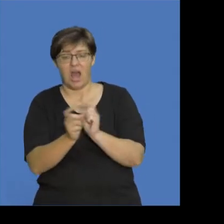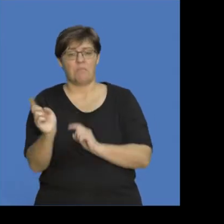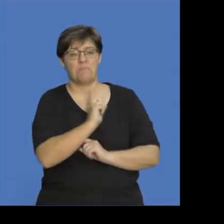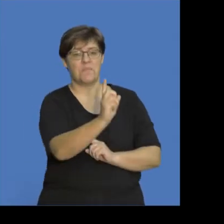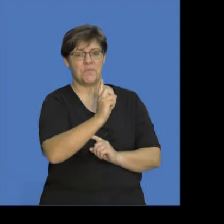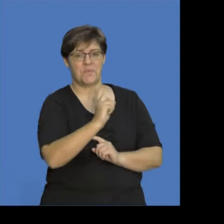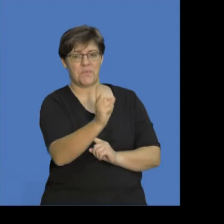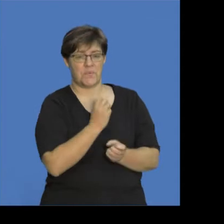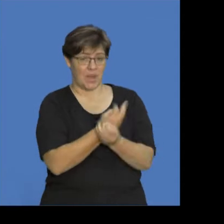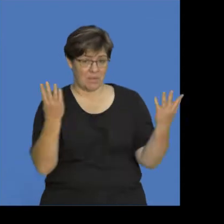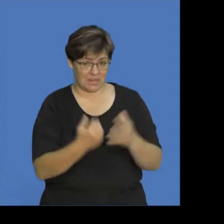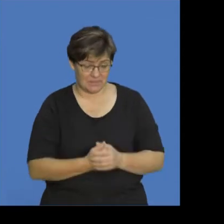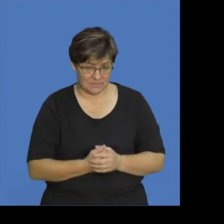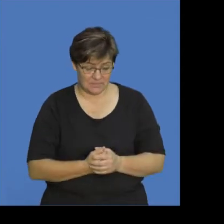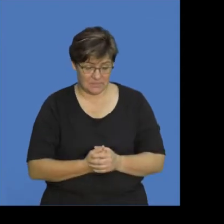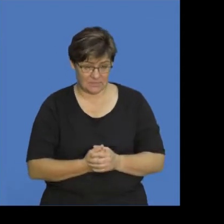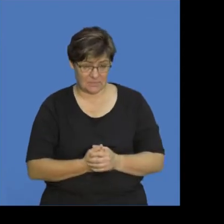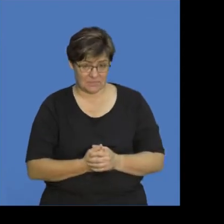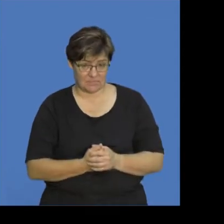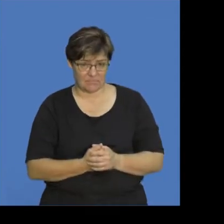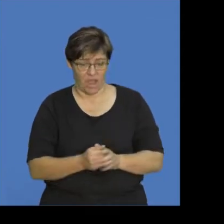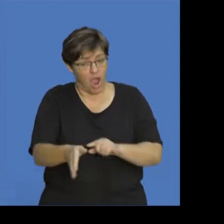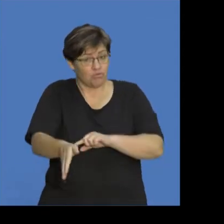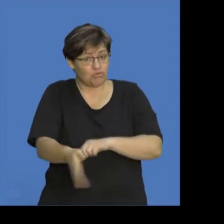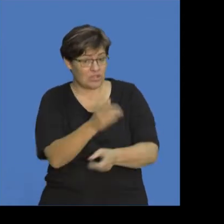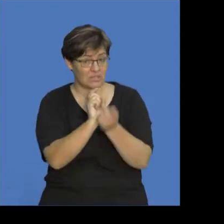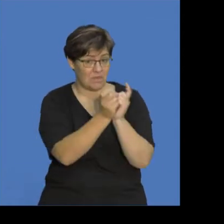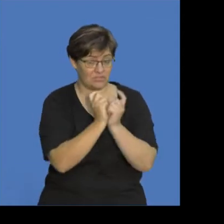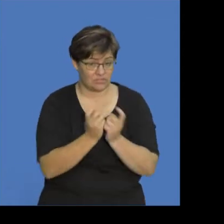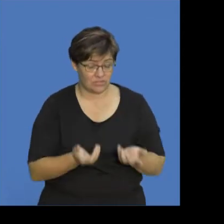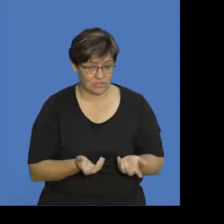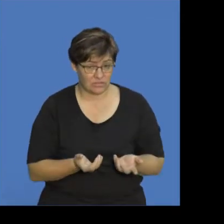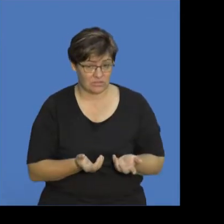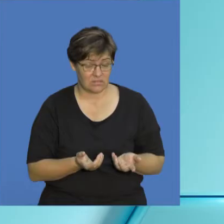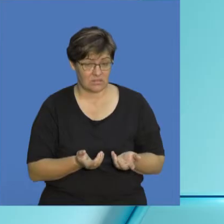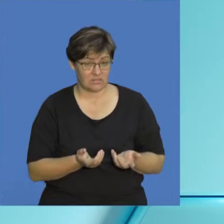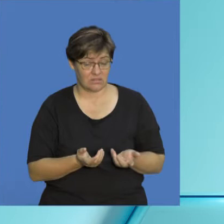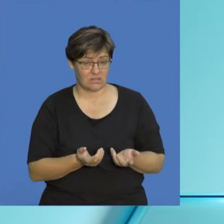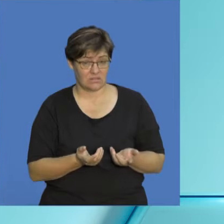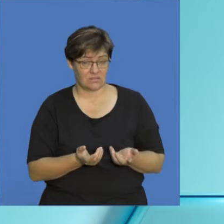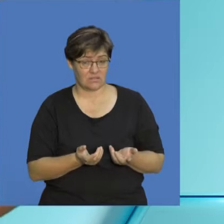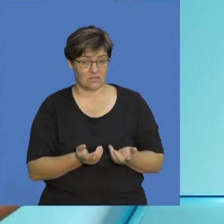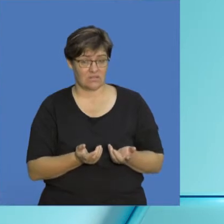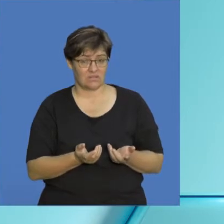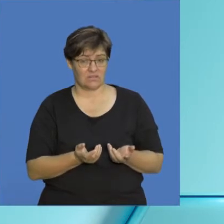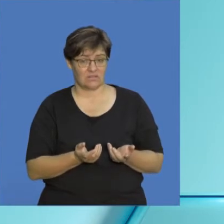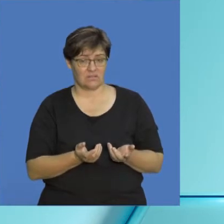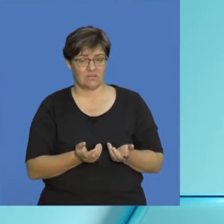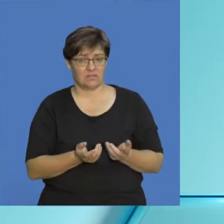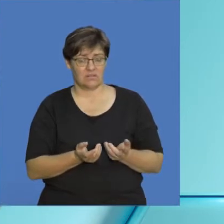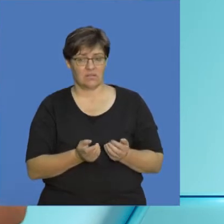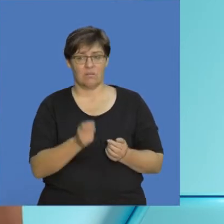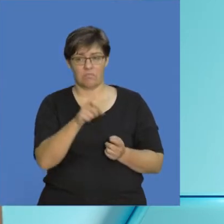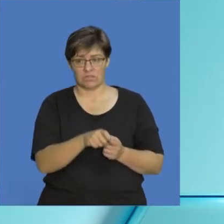season. What is happening here is that there was a cricket match, okay? And there was